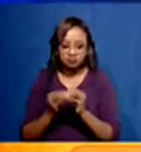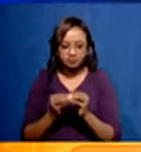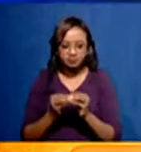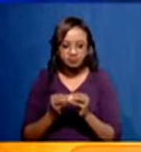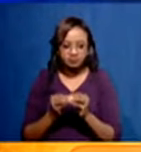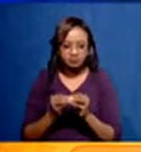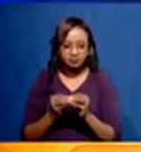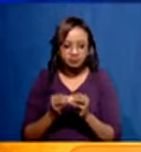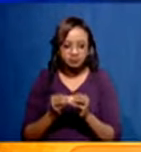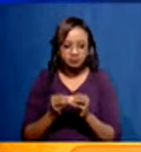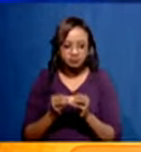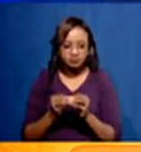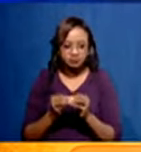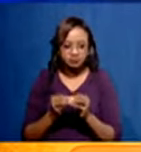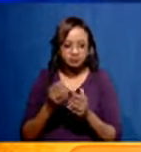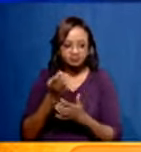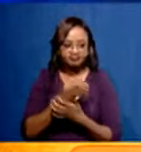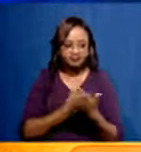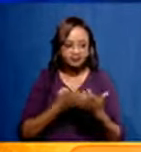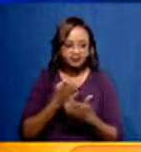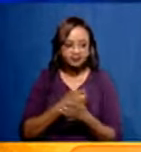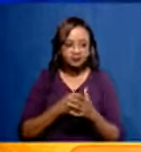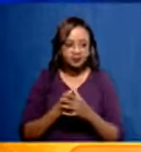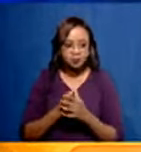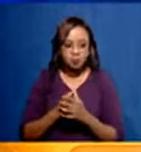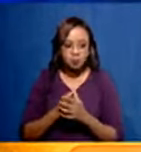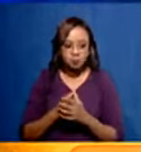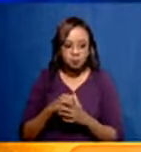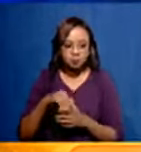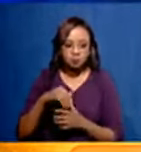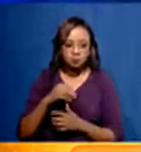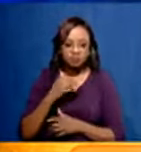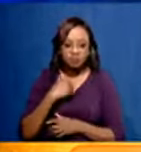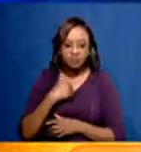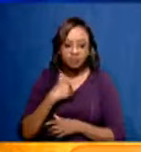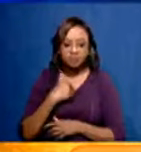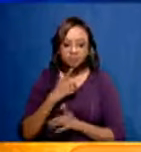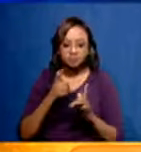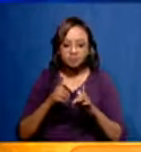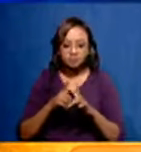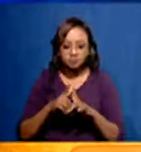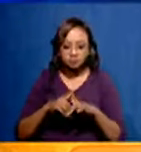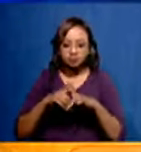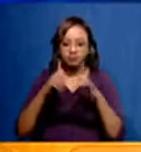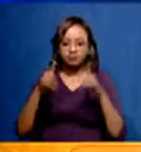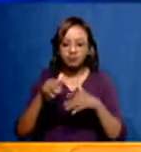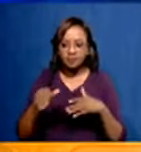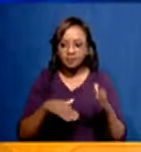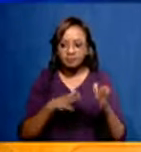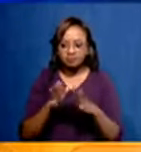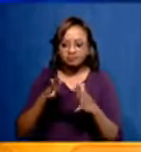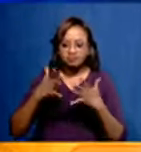health sciences, economics? There is a great asset, the university, it's